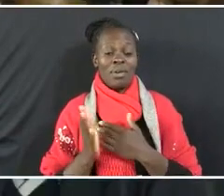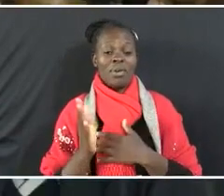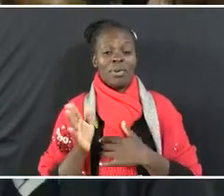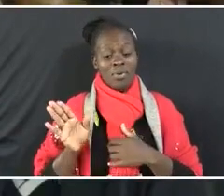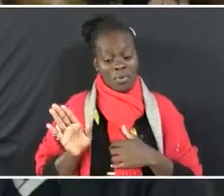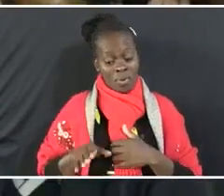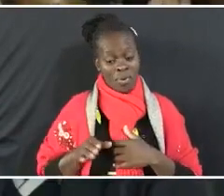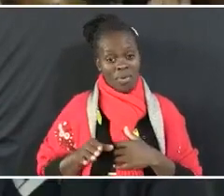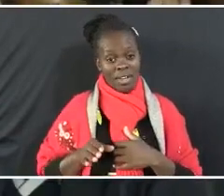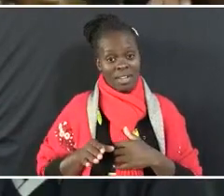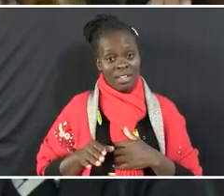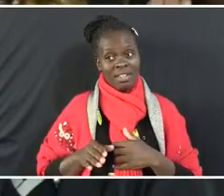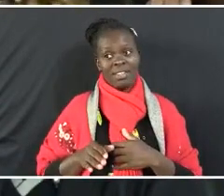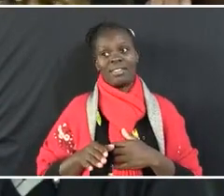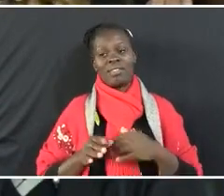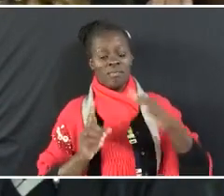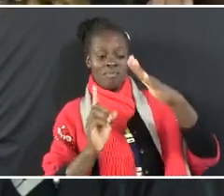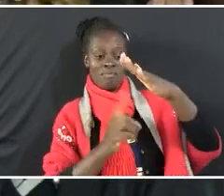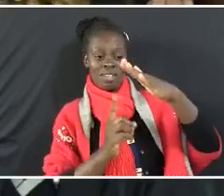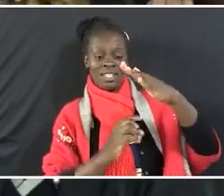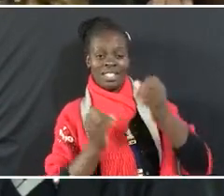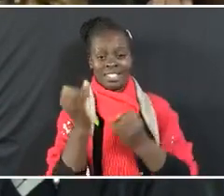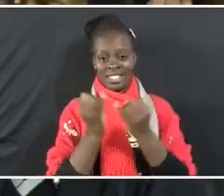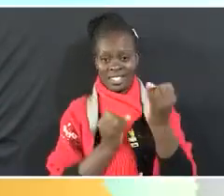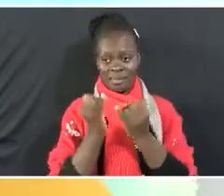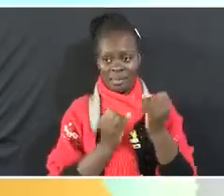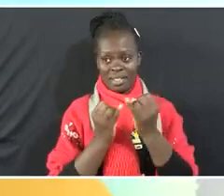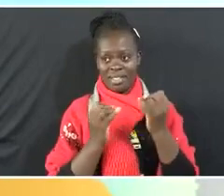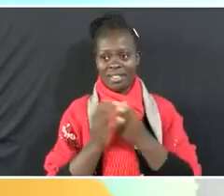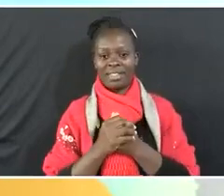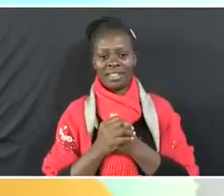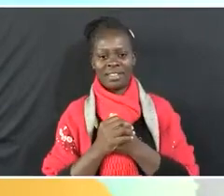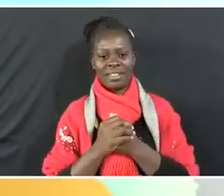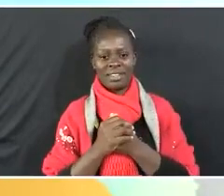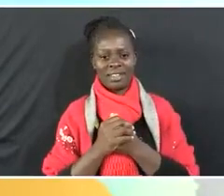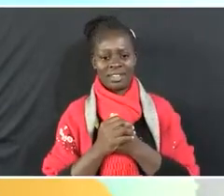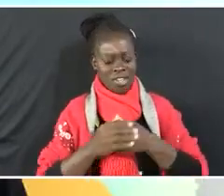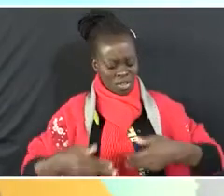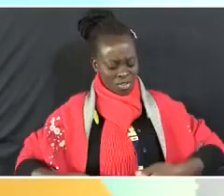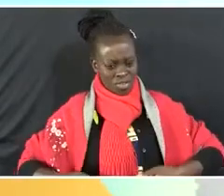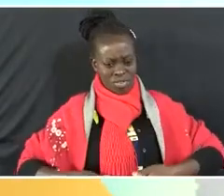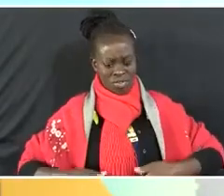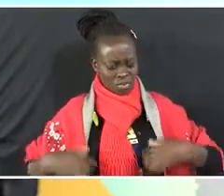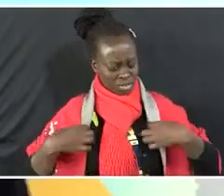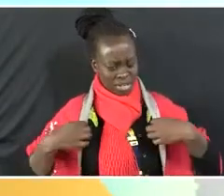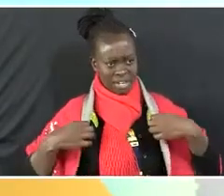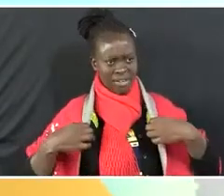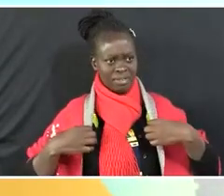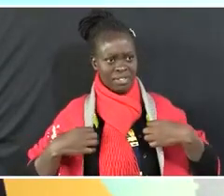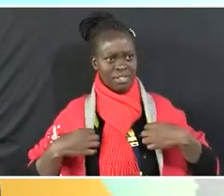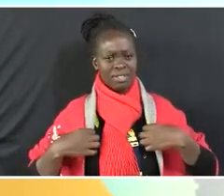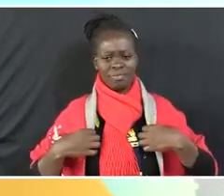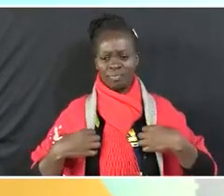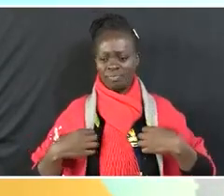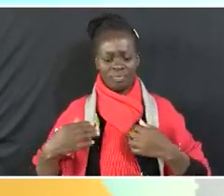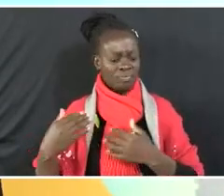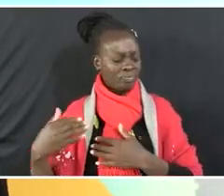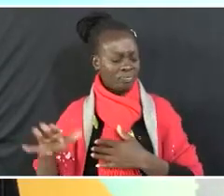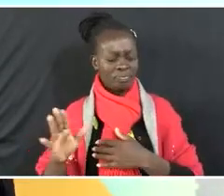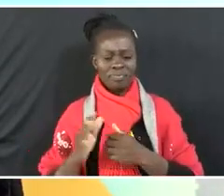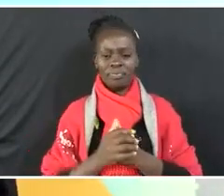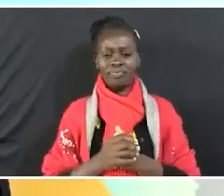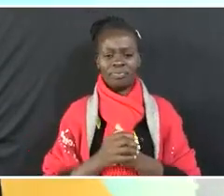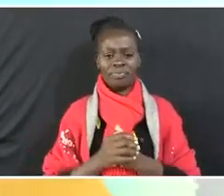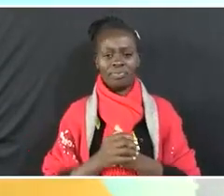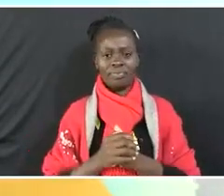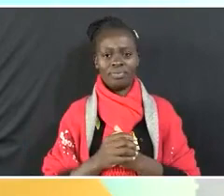And you're shocked. You see the way ambassadors are dressed. And let me tell you, ambassadors, God is watching. And let me